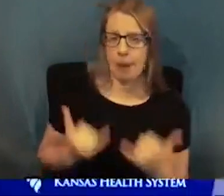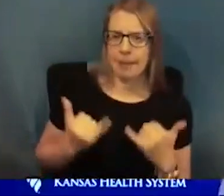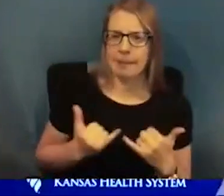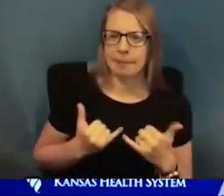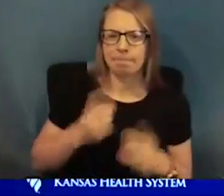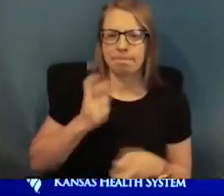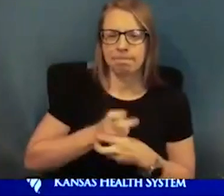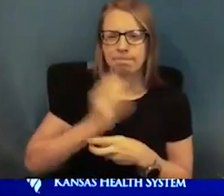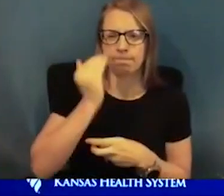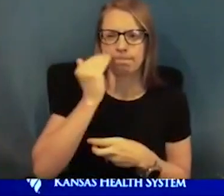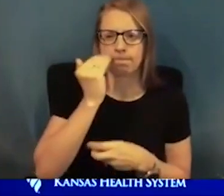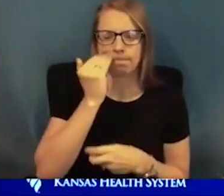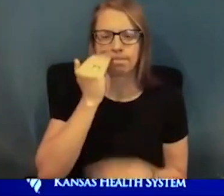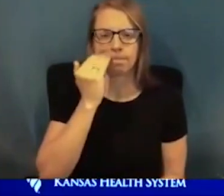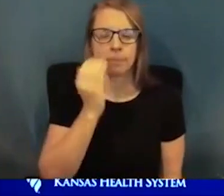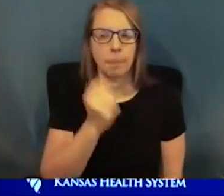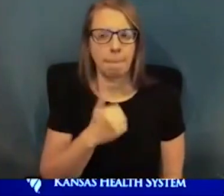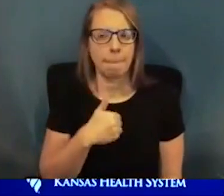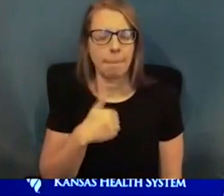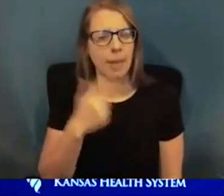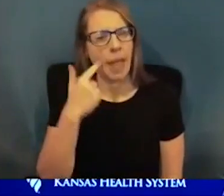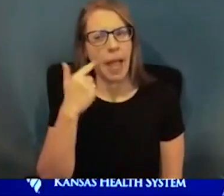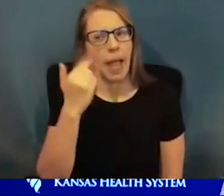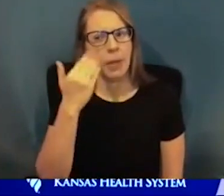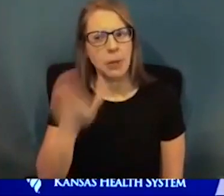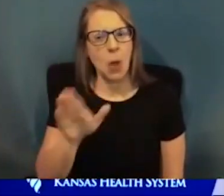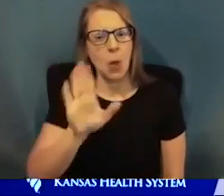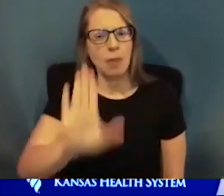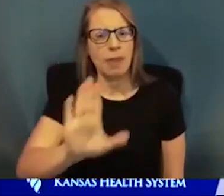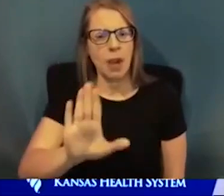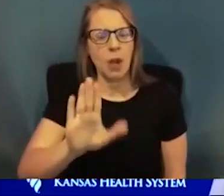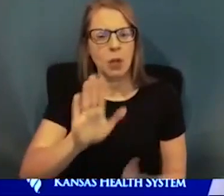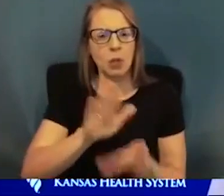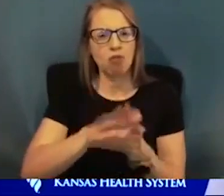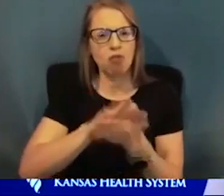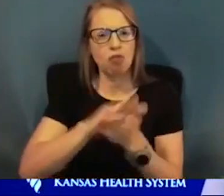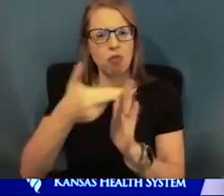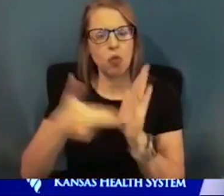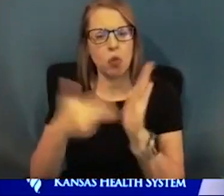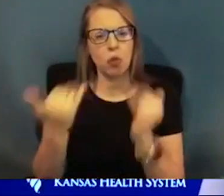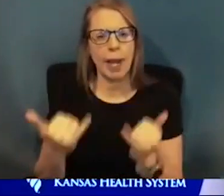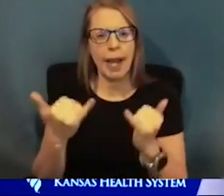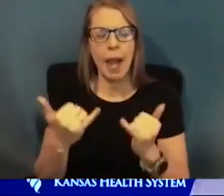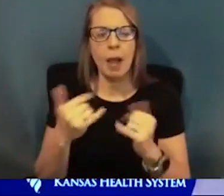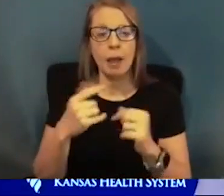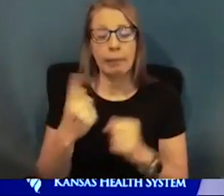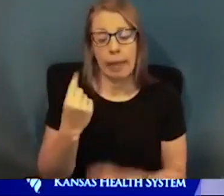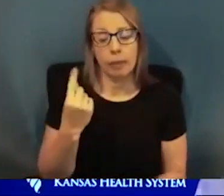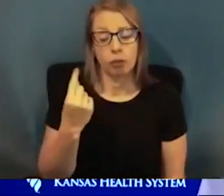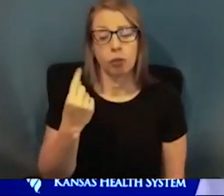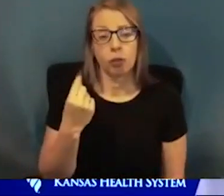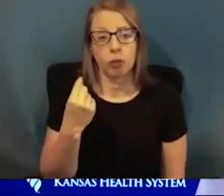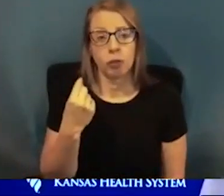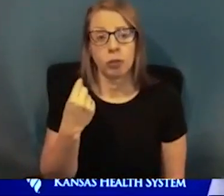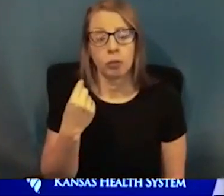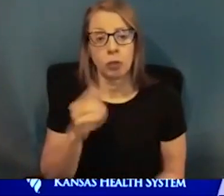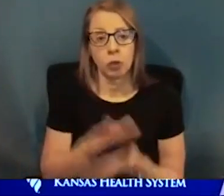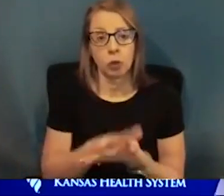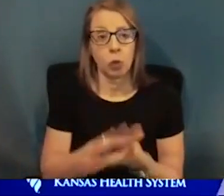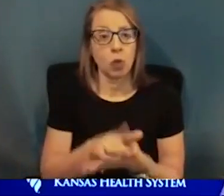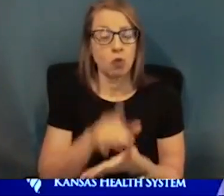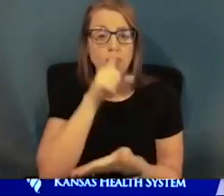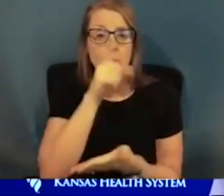thing I don't know what their school rules are right now. Last year, the schools were very good